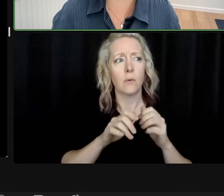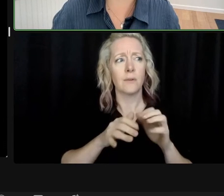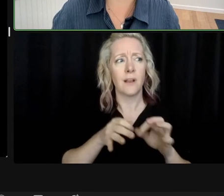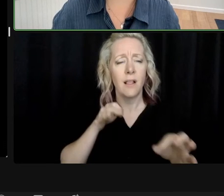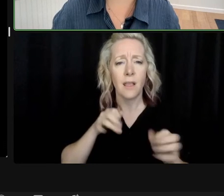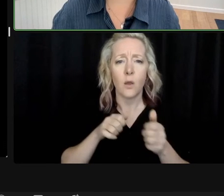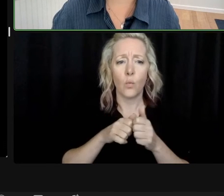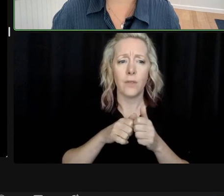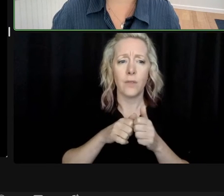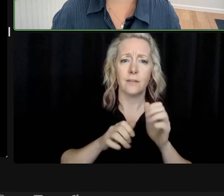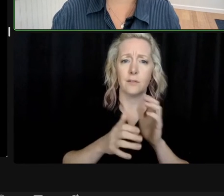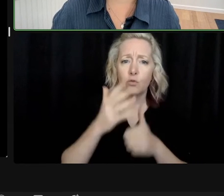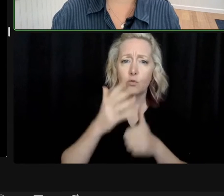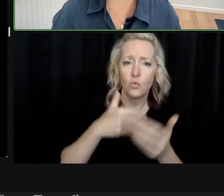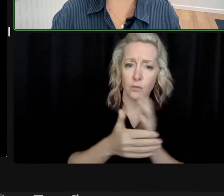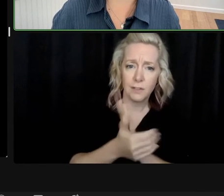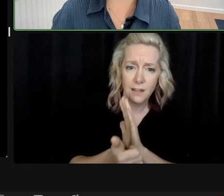it